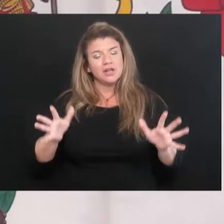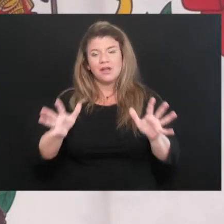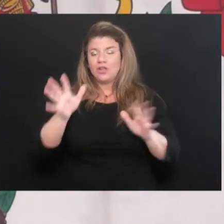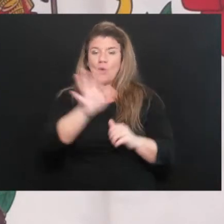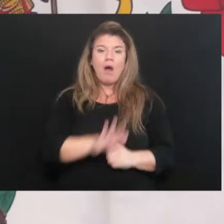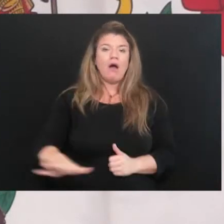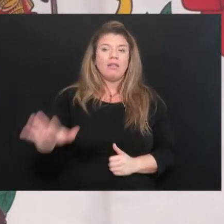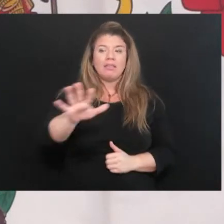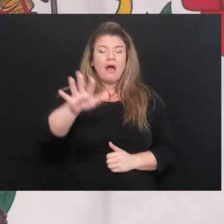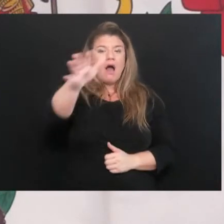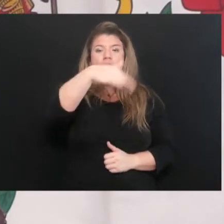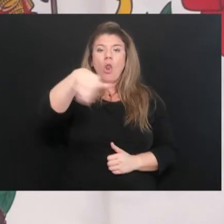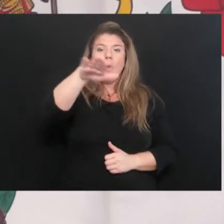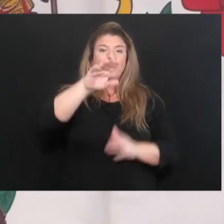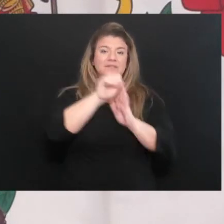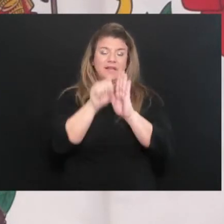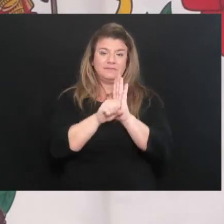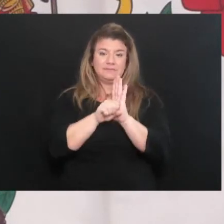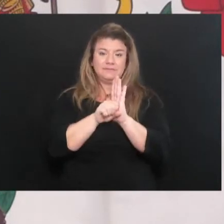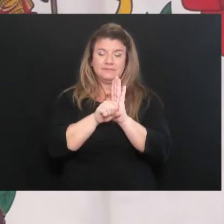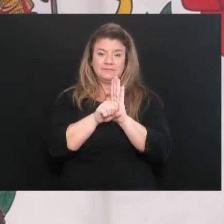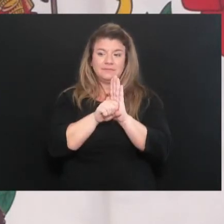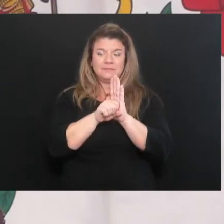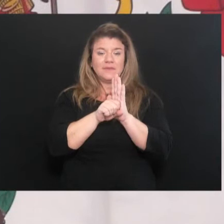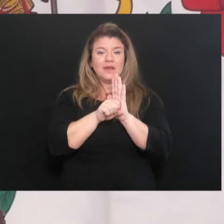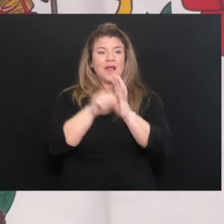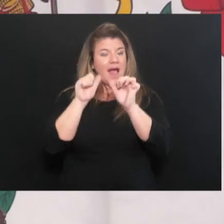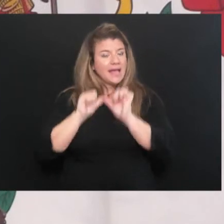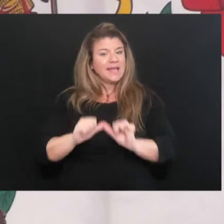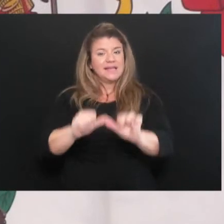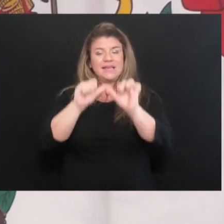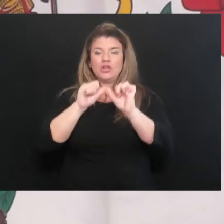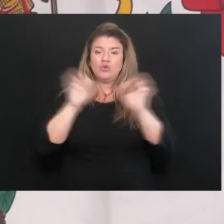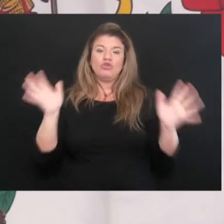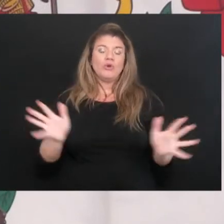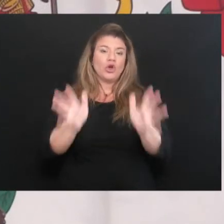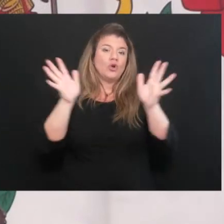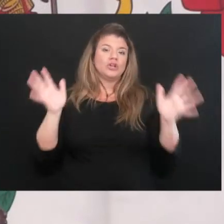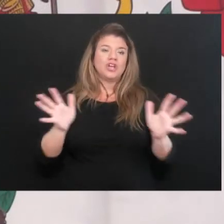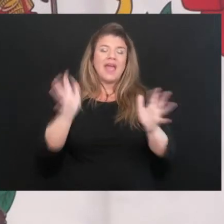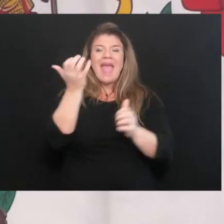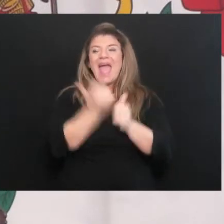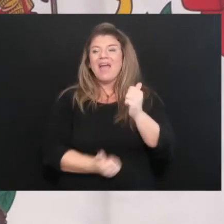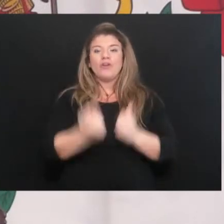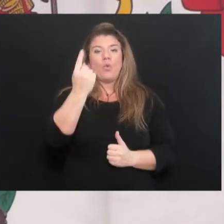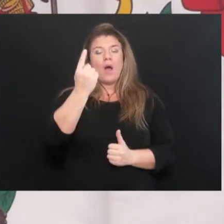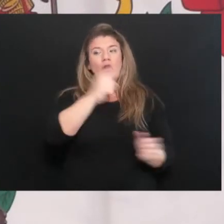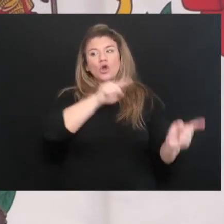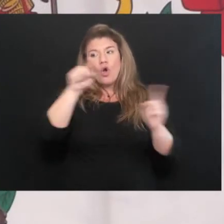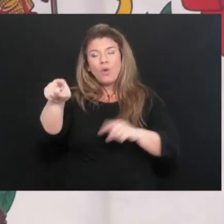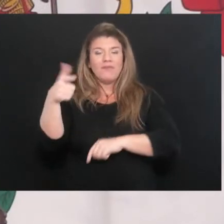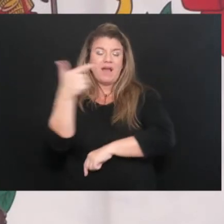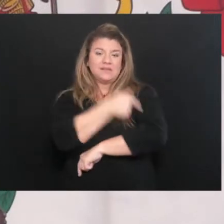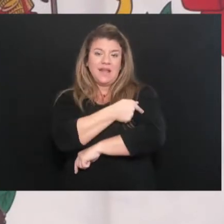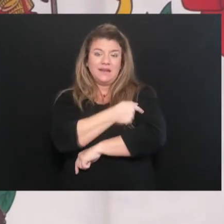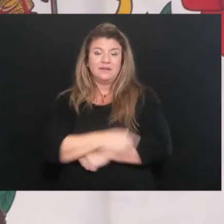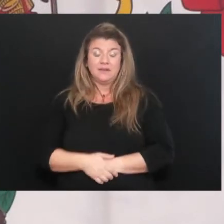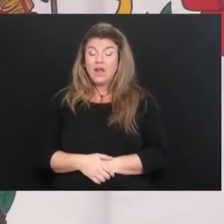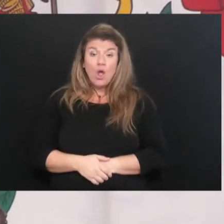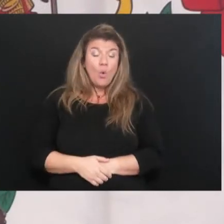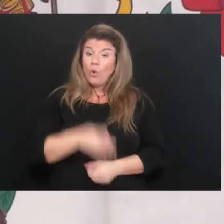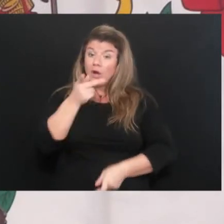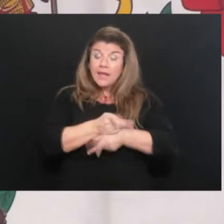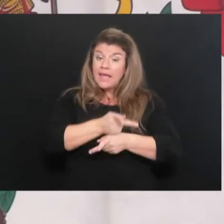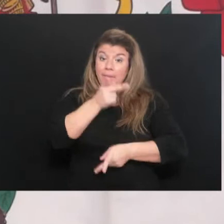way, all across our state. I continue absolutely to encourage everyone to get vaccinated. And we're going to keep at